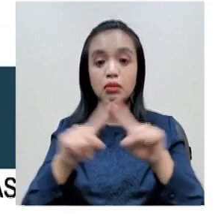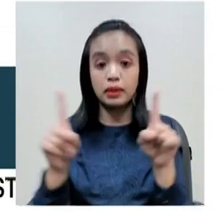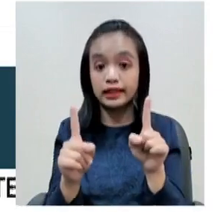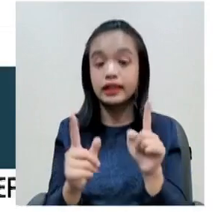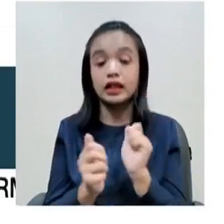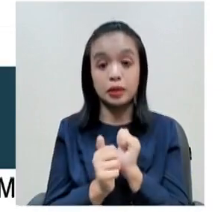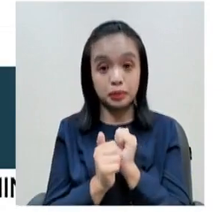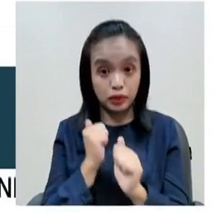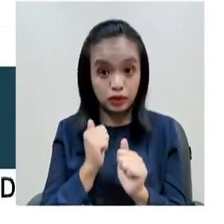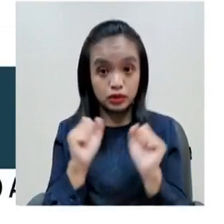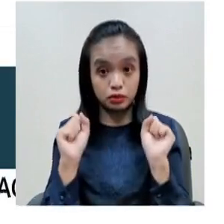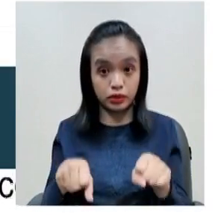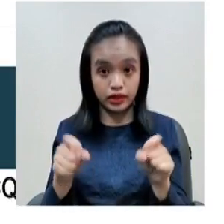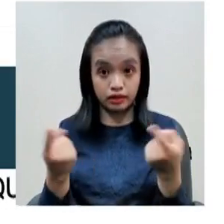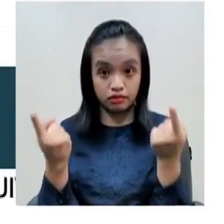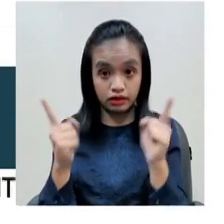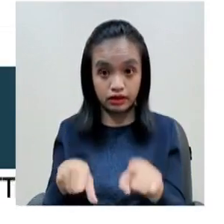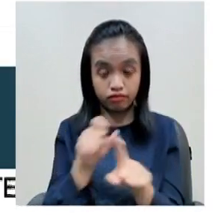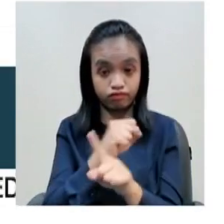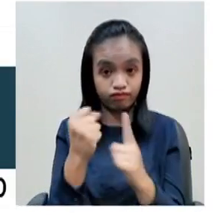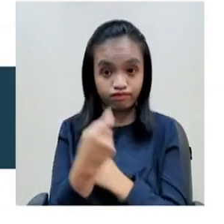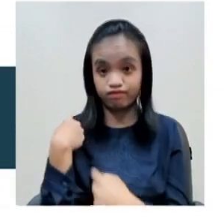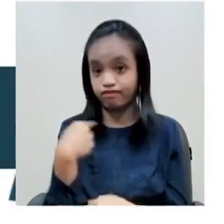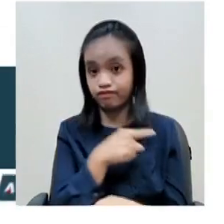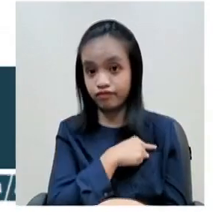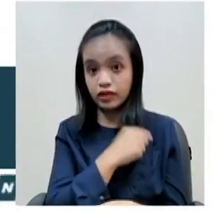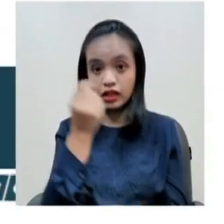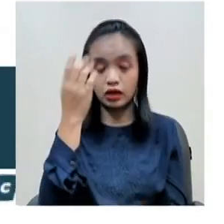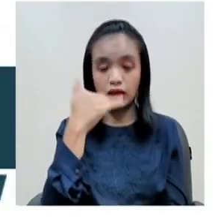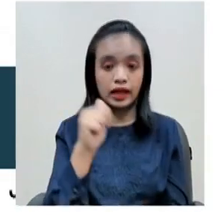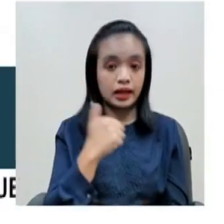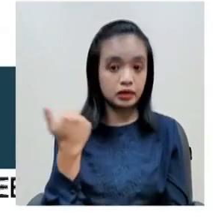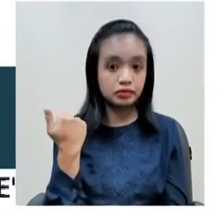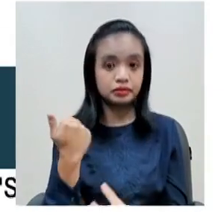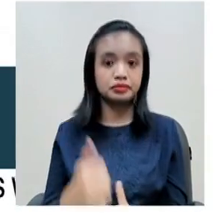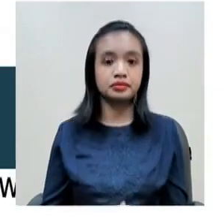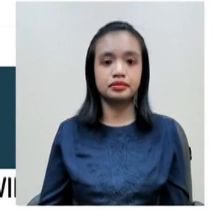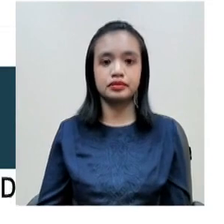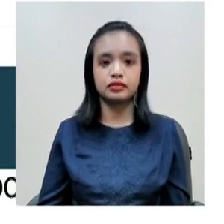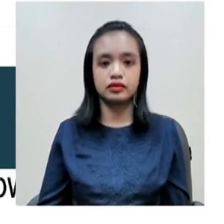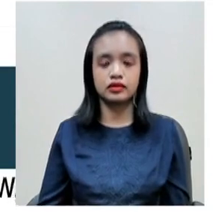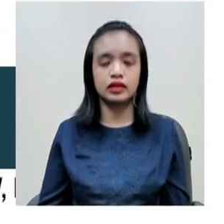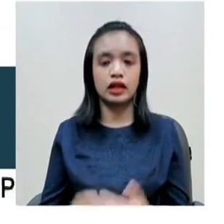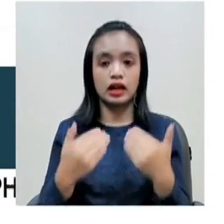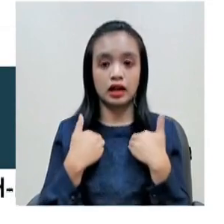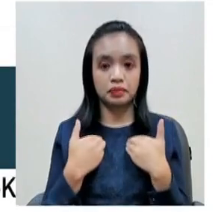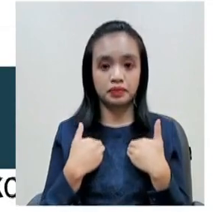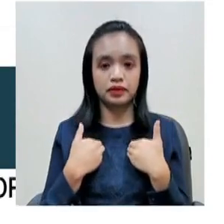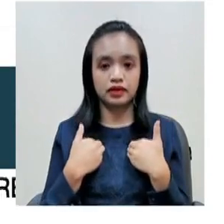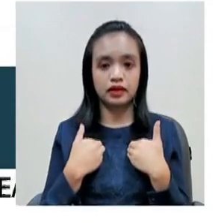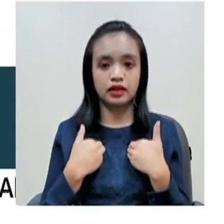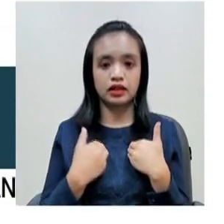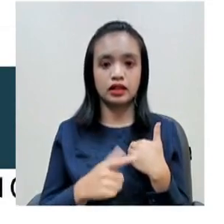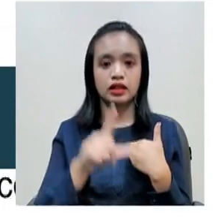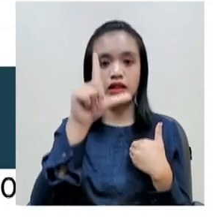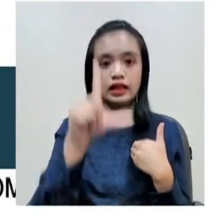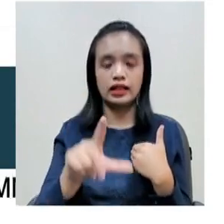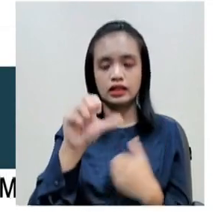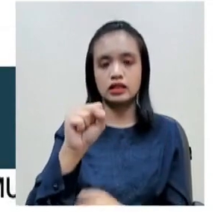likely scenario that we are looking at, because of the other parameters that are present, we have low